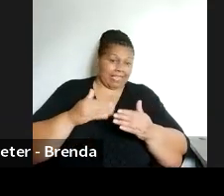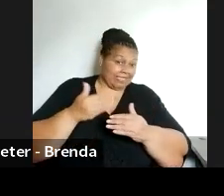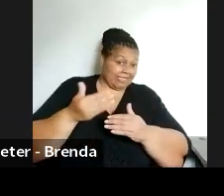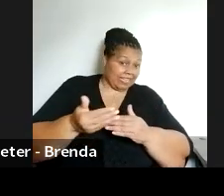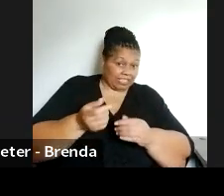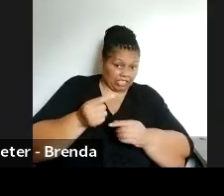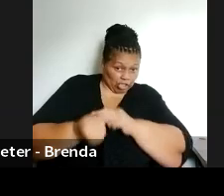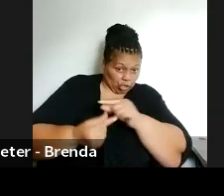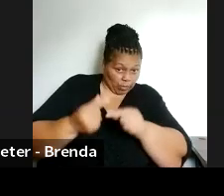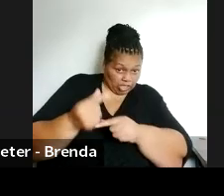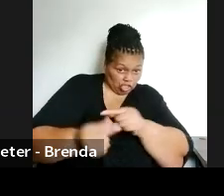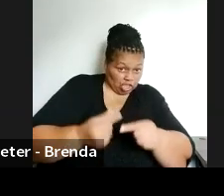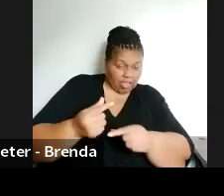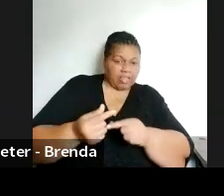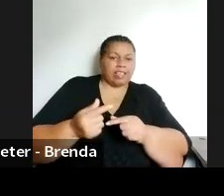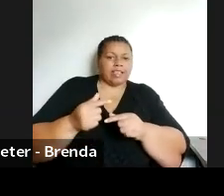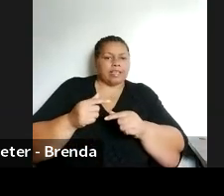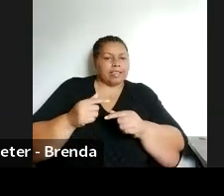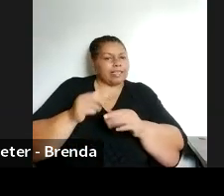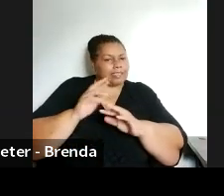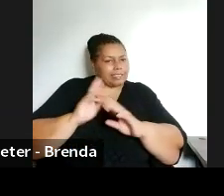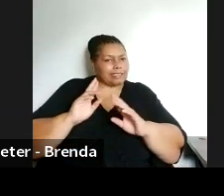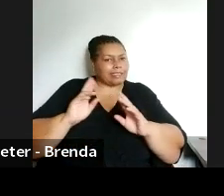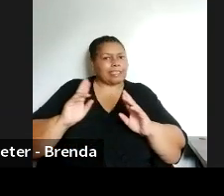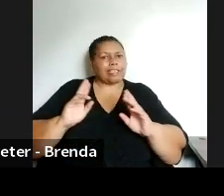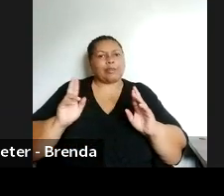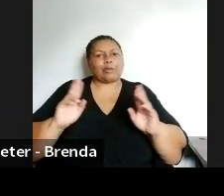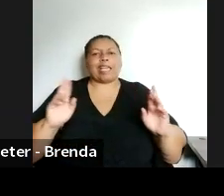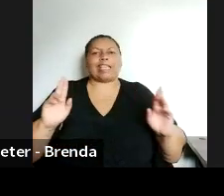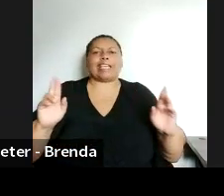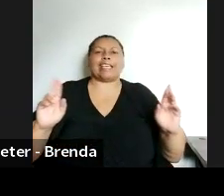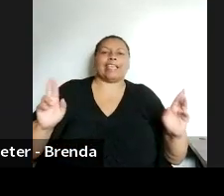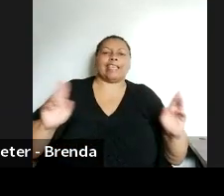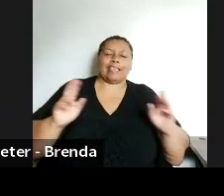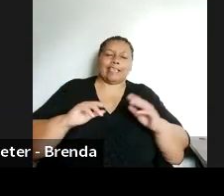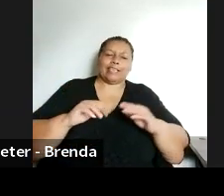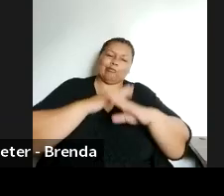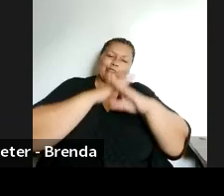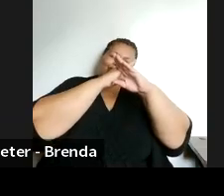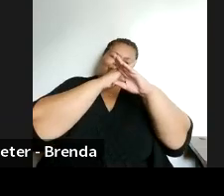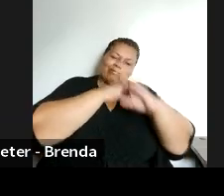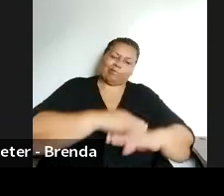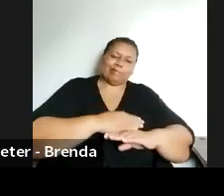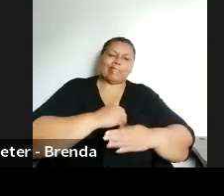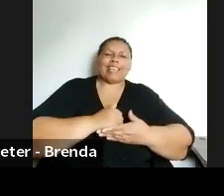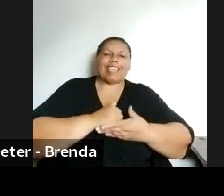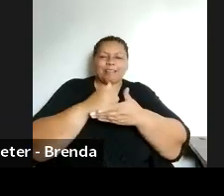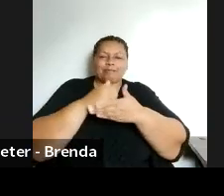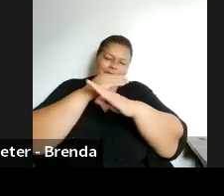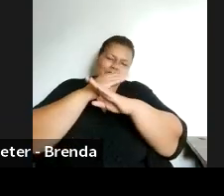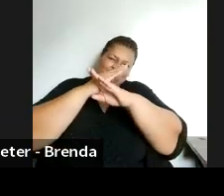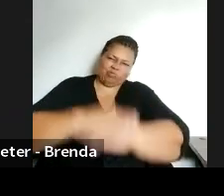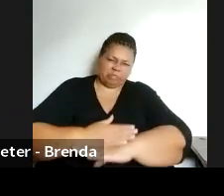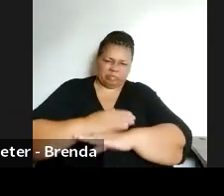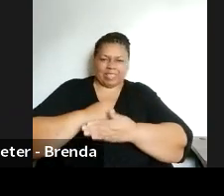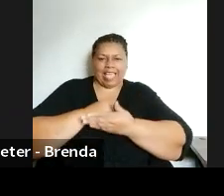also gearing up to help us knock those barriers down. So I really appreciate